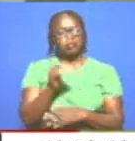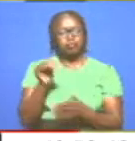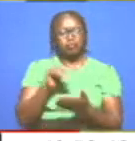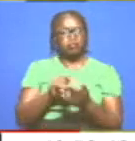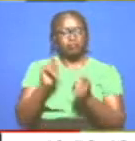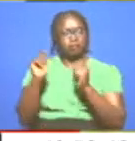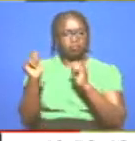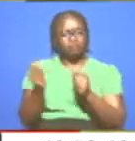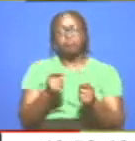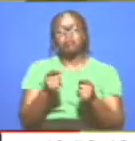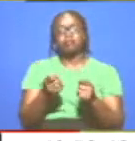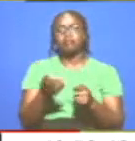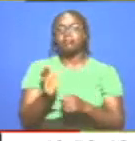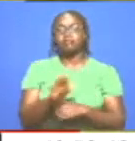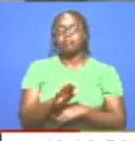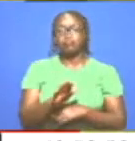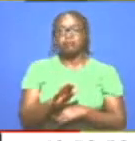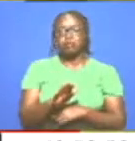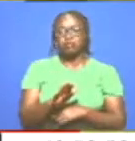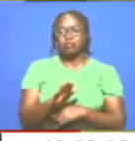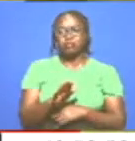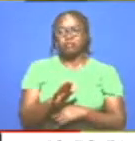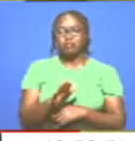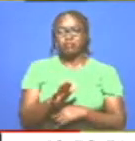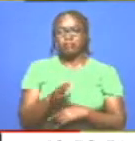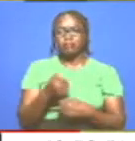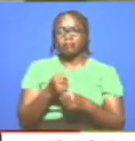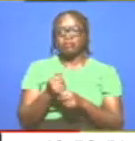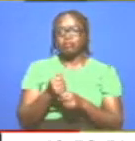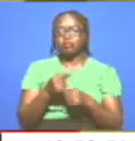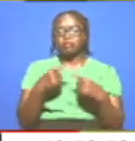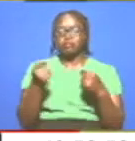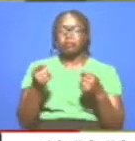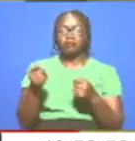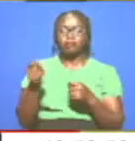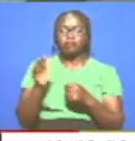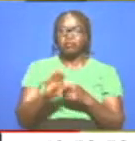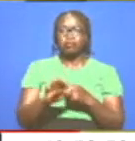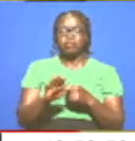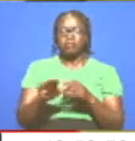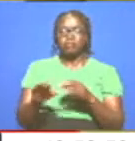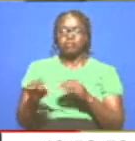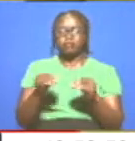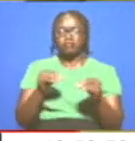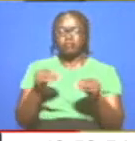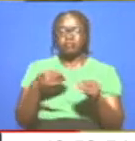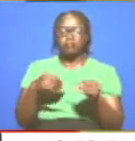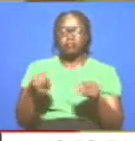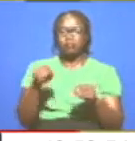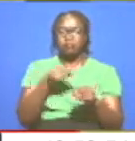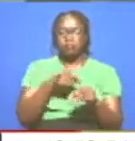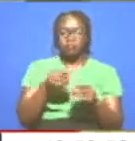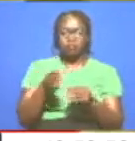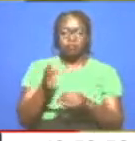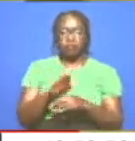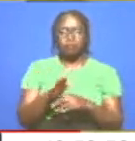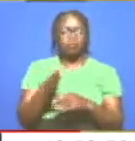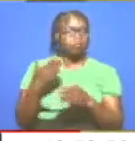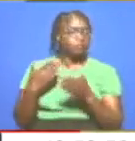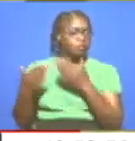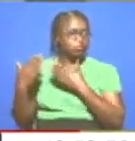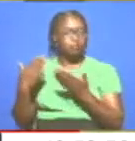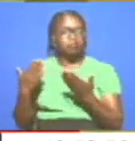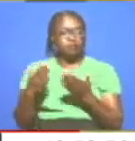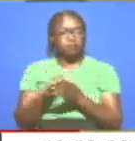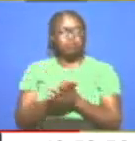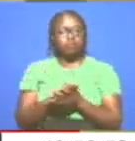thanks to Amina Mohammed once again, that she's made us go one step by putting us back on track and putting us back on the good books of